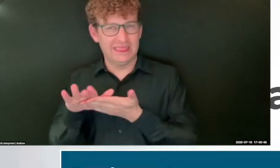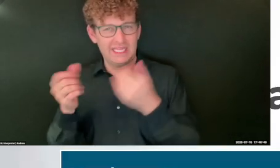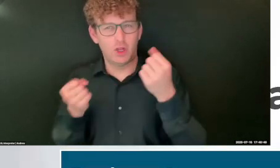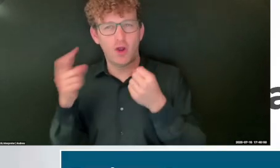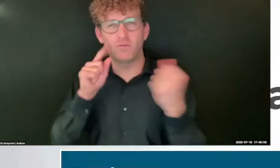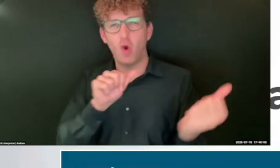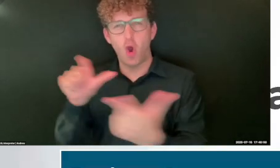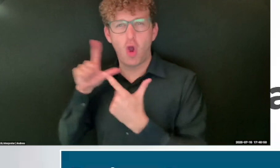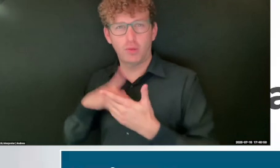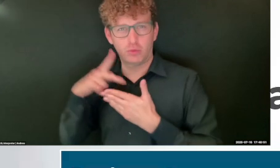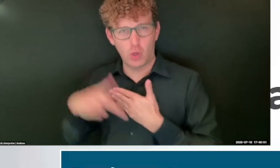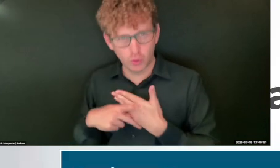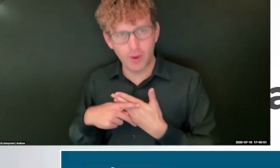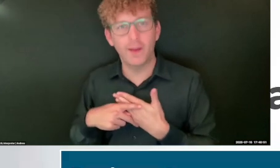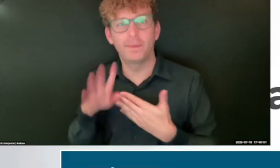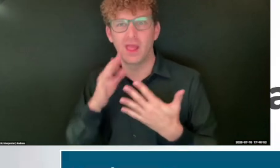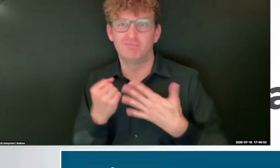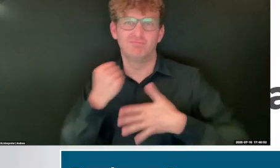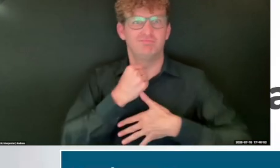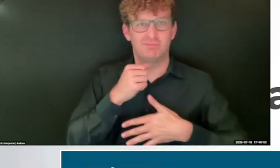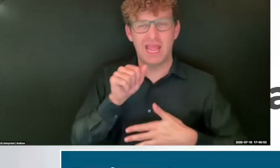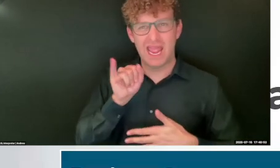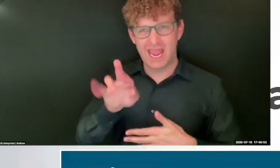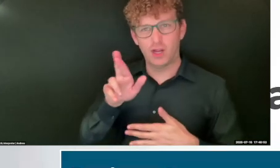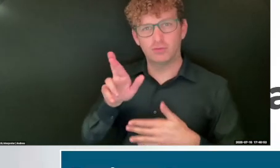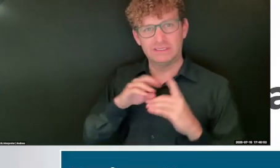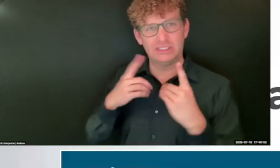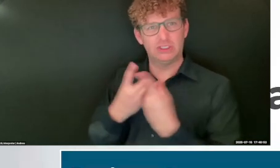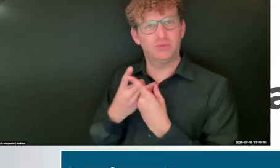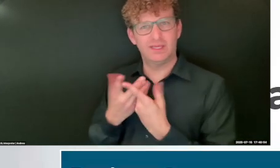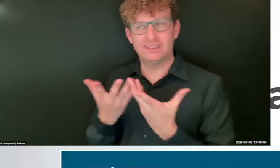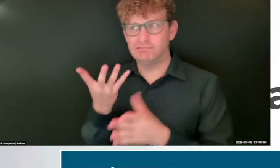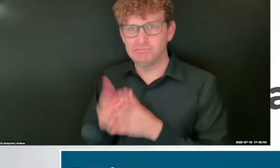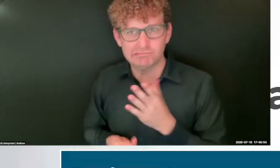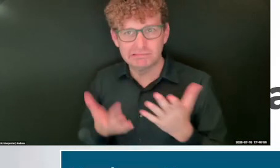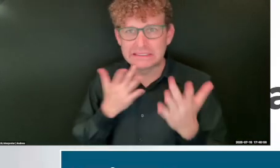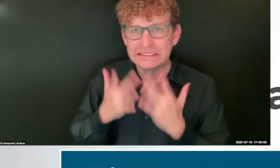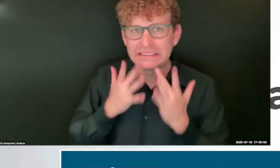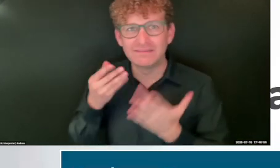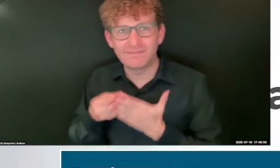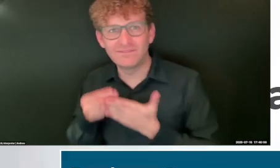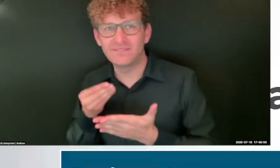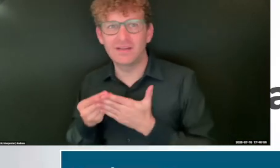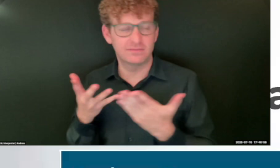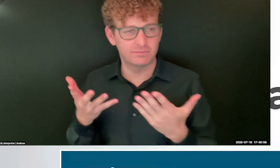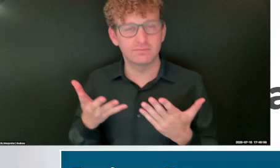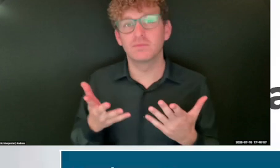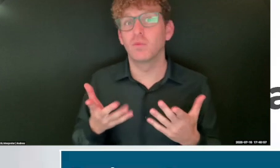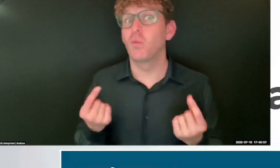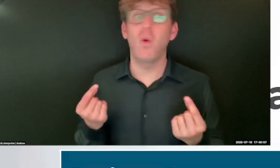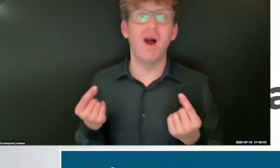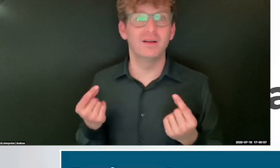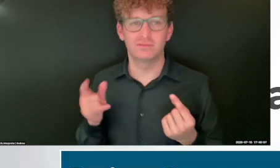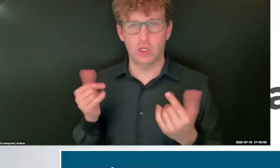The key takeaway here is that the current budget does not include an appropriation for any of the community mobility projects we've discussed